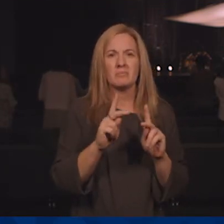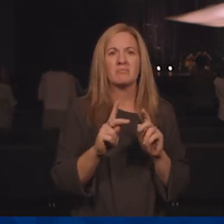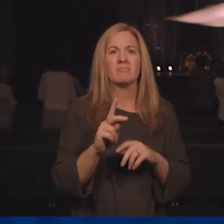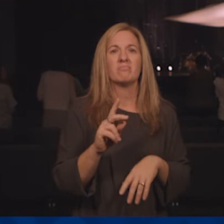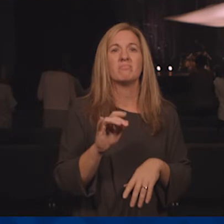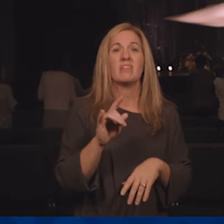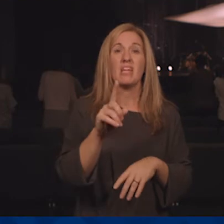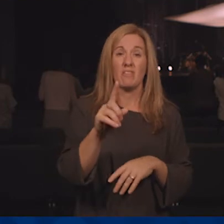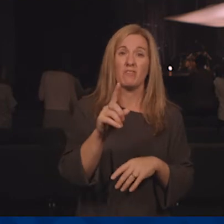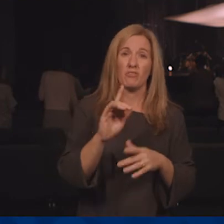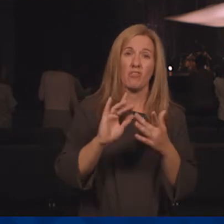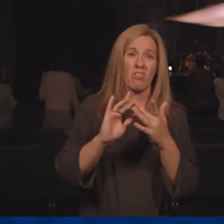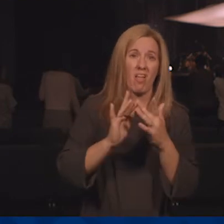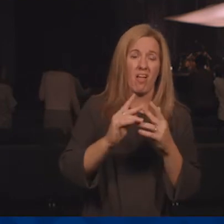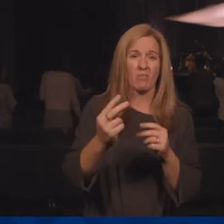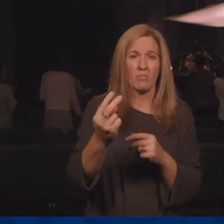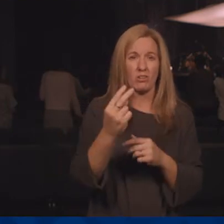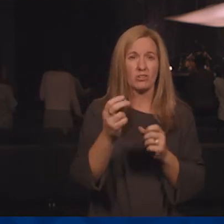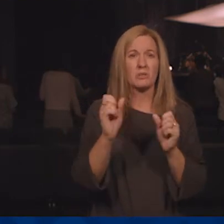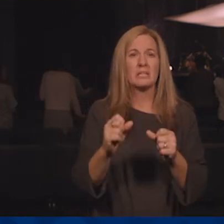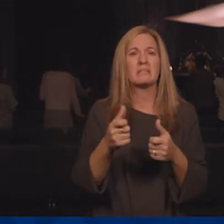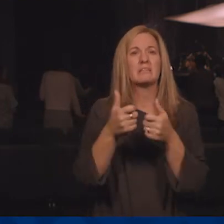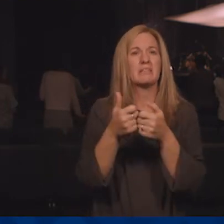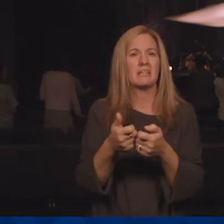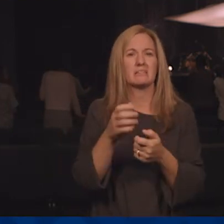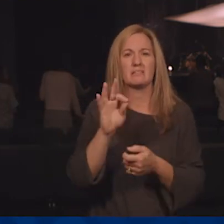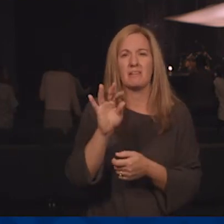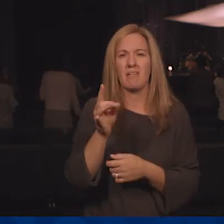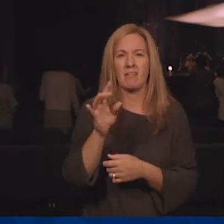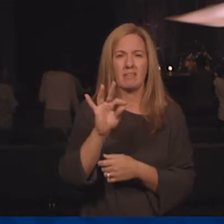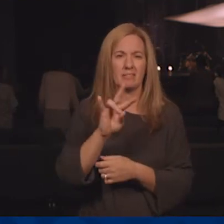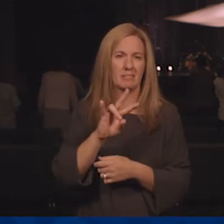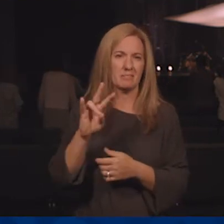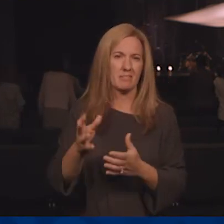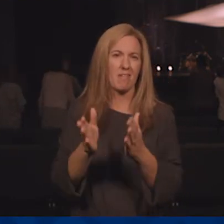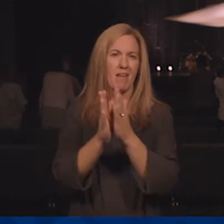text 98977 to pray. But